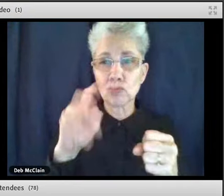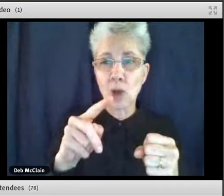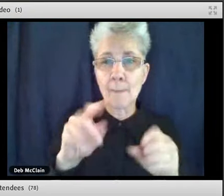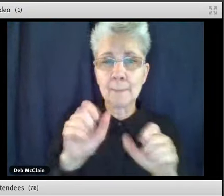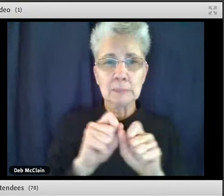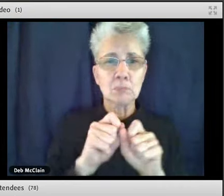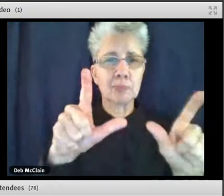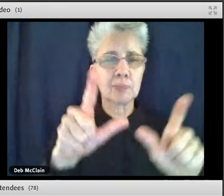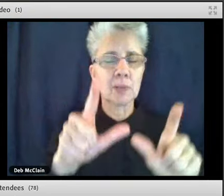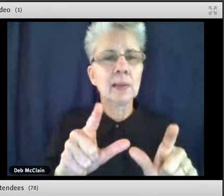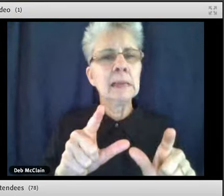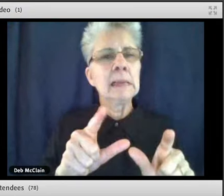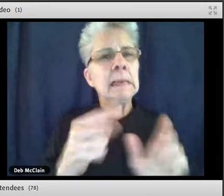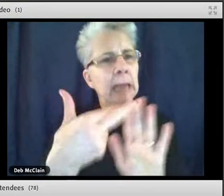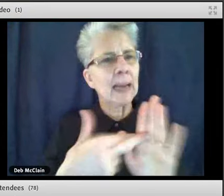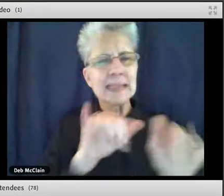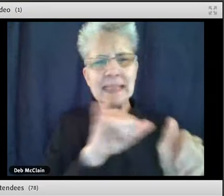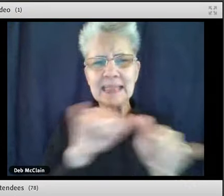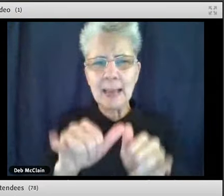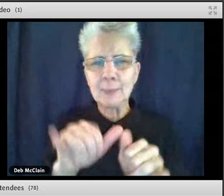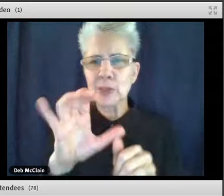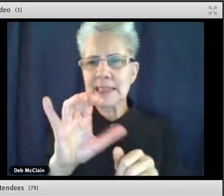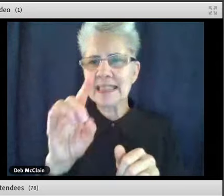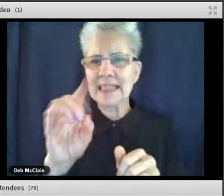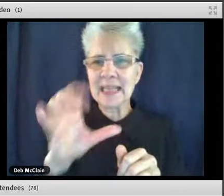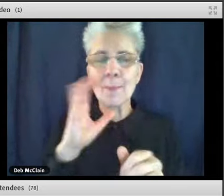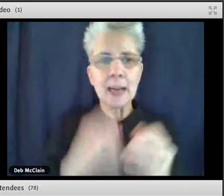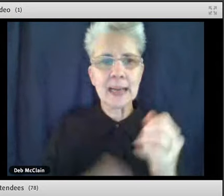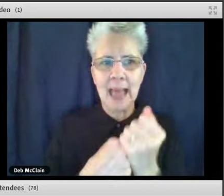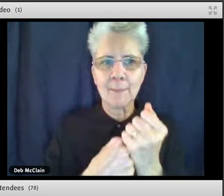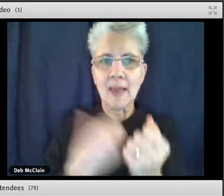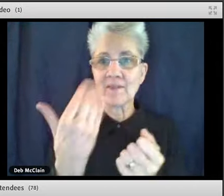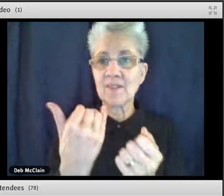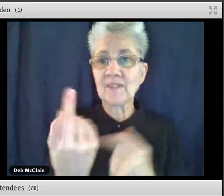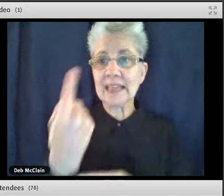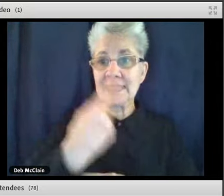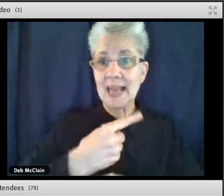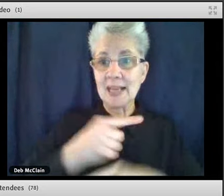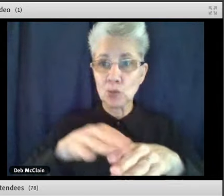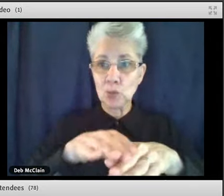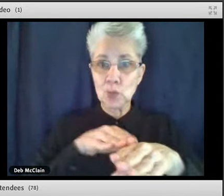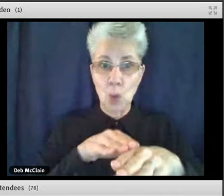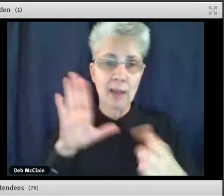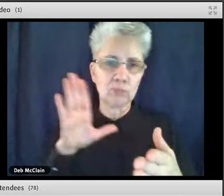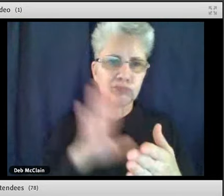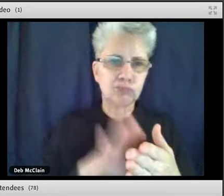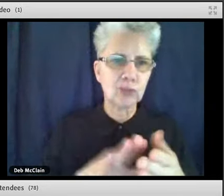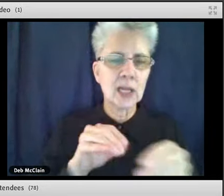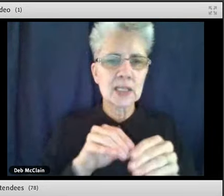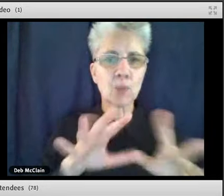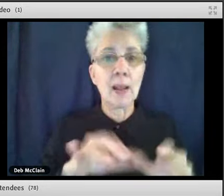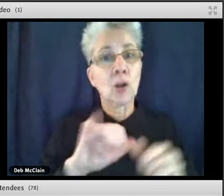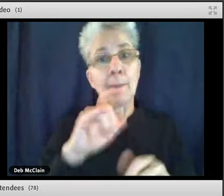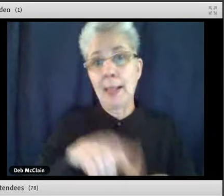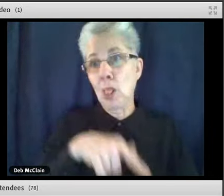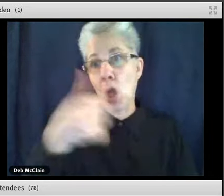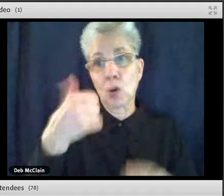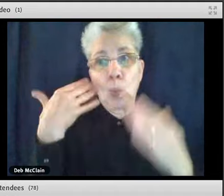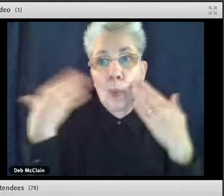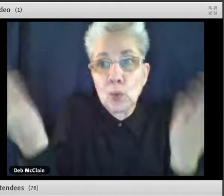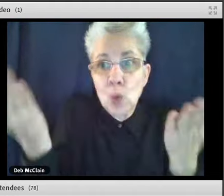he's advocating 15 days to slow the spread. And it could be that it ends up being longer. We don't know yet. The numbers are still coming